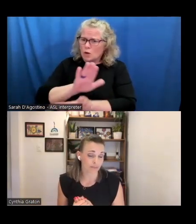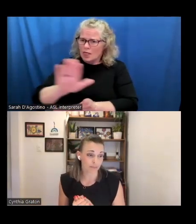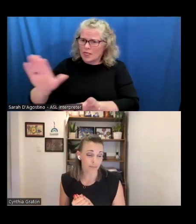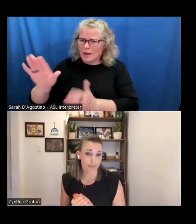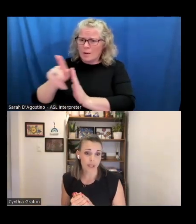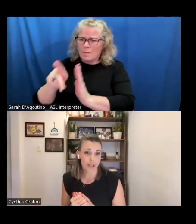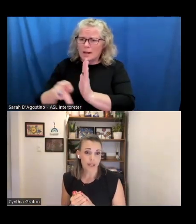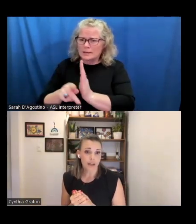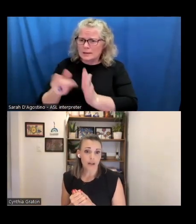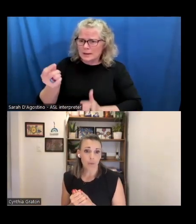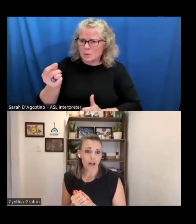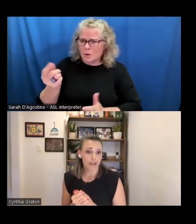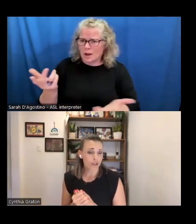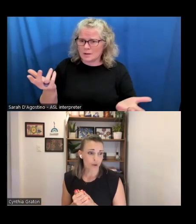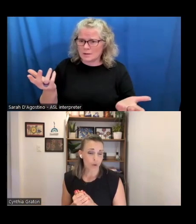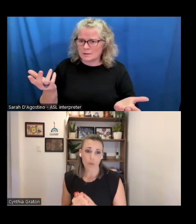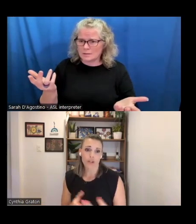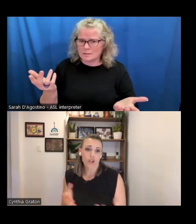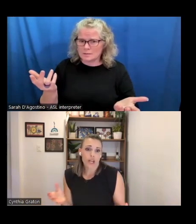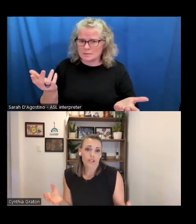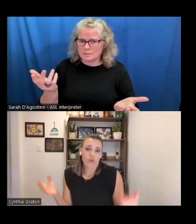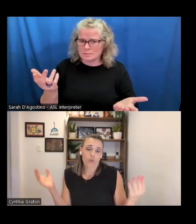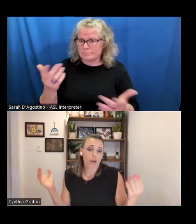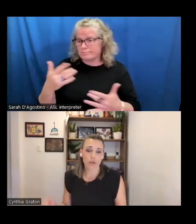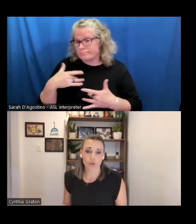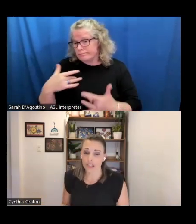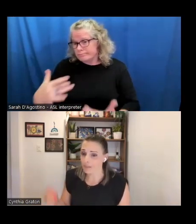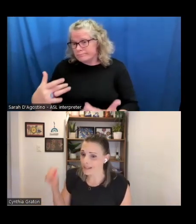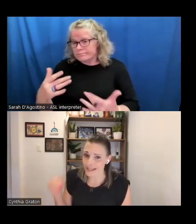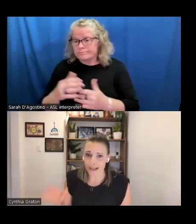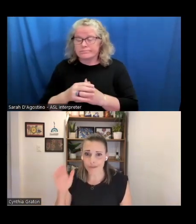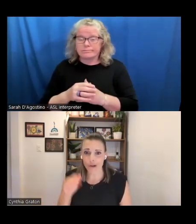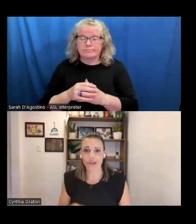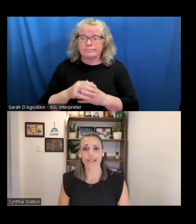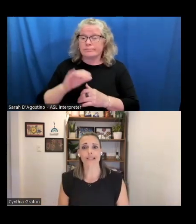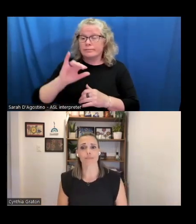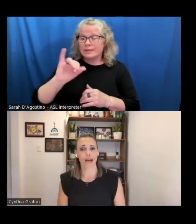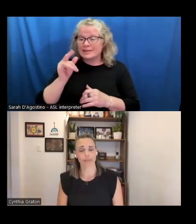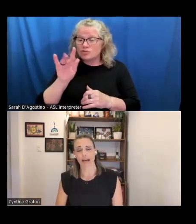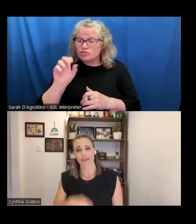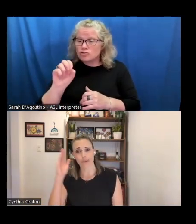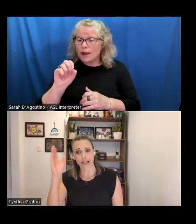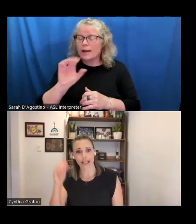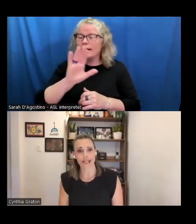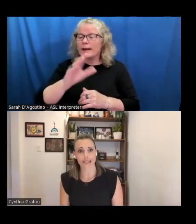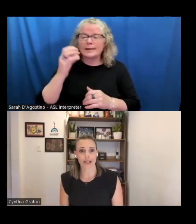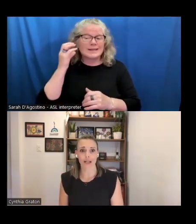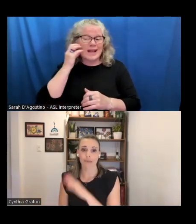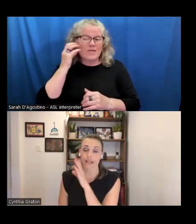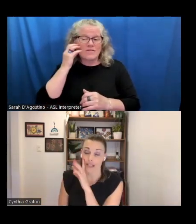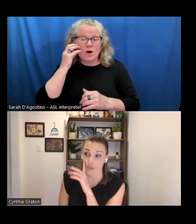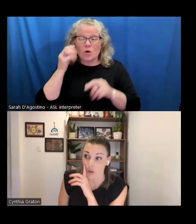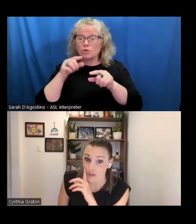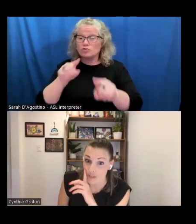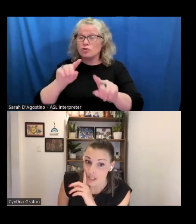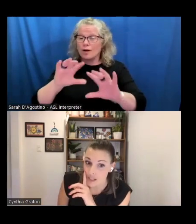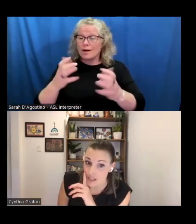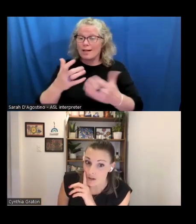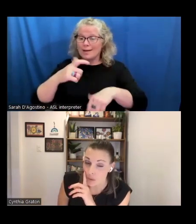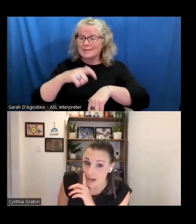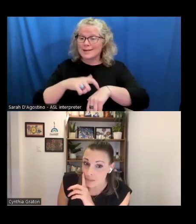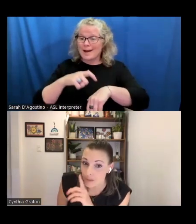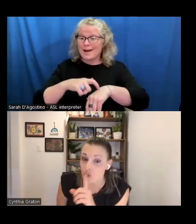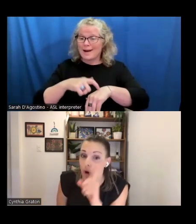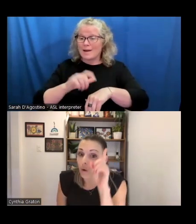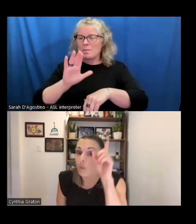expectation? Well, you know, when Jake struggled to keep his cell phone in his backpack during class time, that's one of his